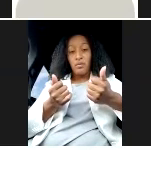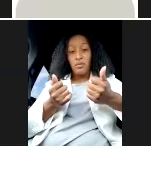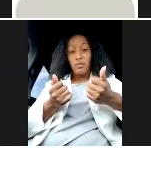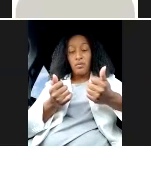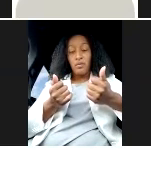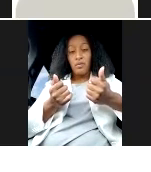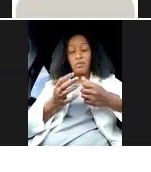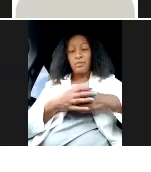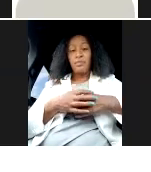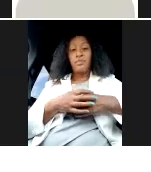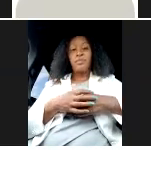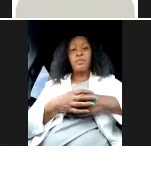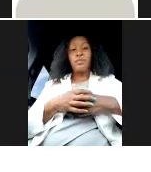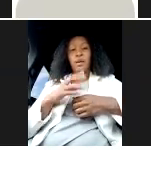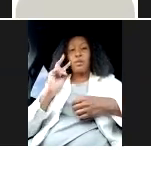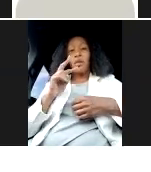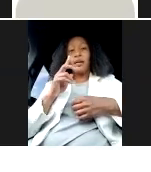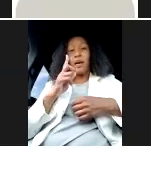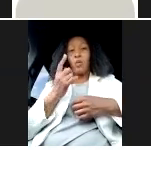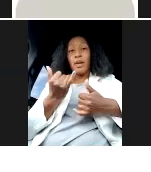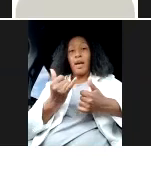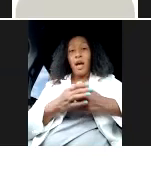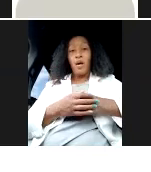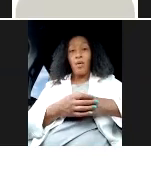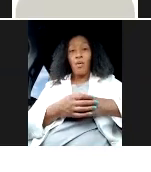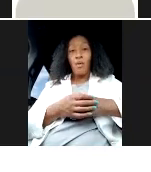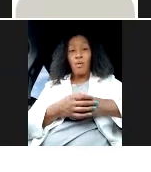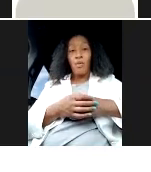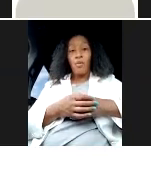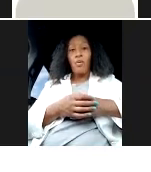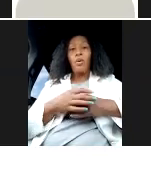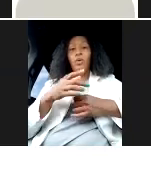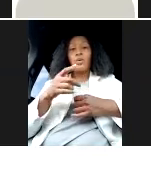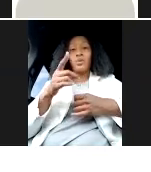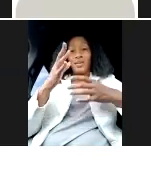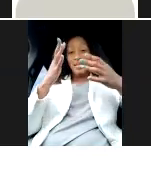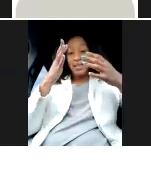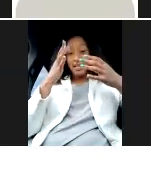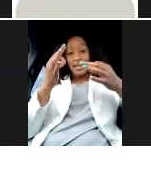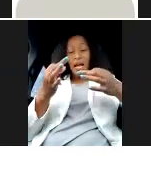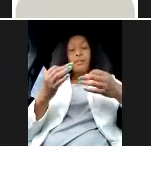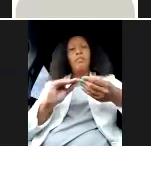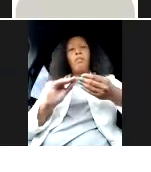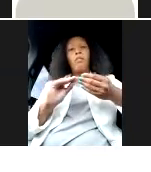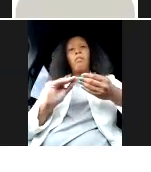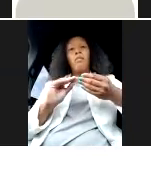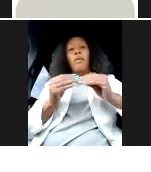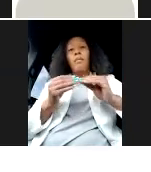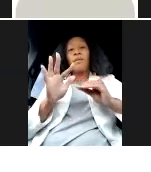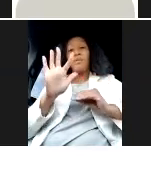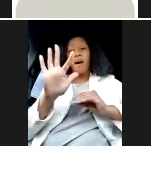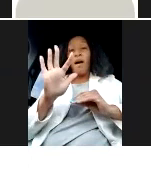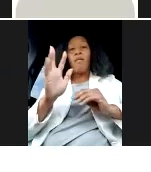let me look at one of them here. It says, you decide, I'll do problem number 5. Problems 1, 2, 3, and